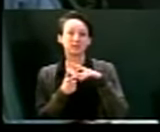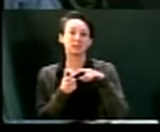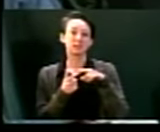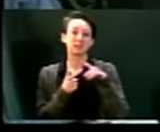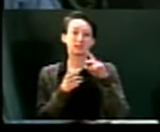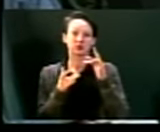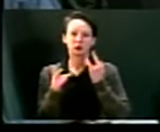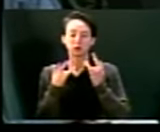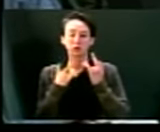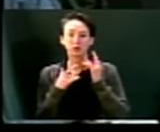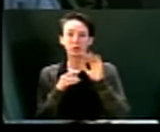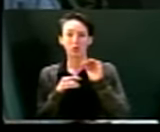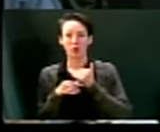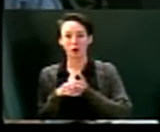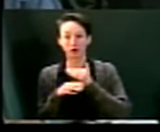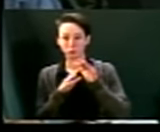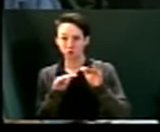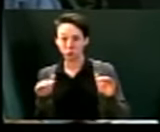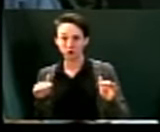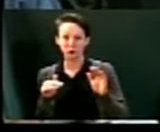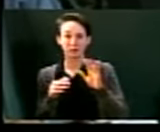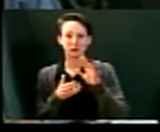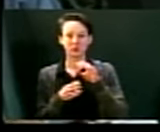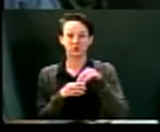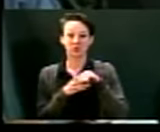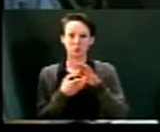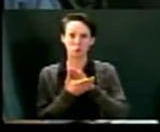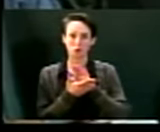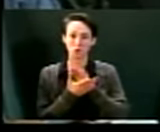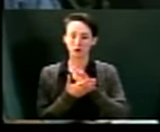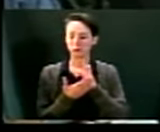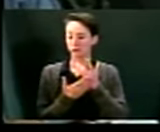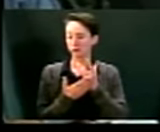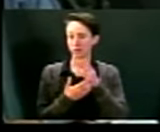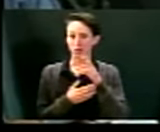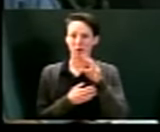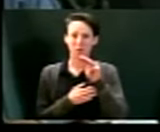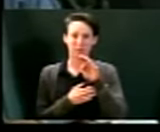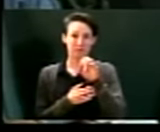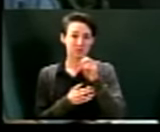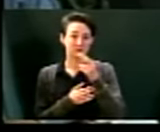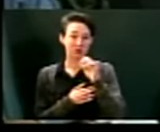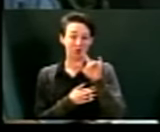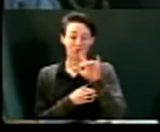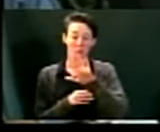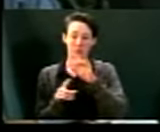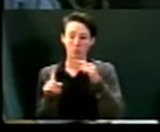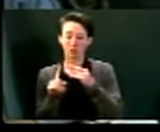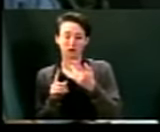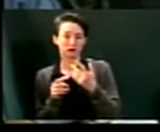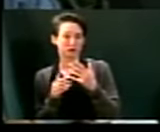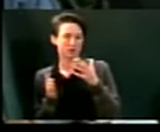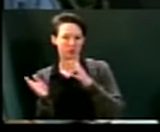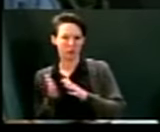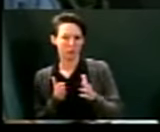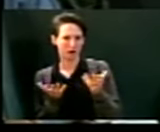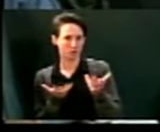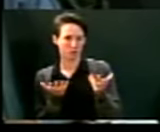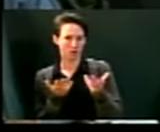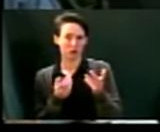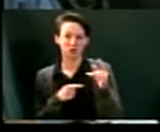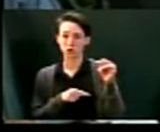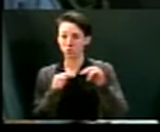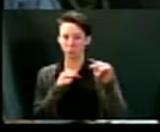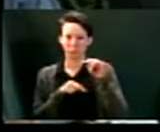concerned about, you know, I guess to Ms. Hill's point, so what is the plan going to be? Is it going to be continued to just go back to Dr.